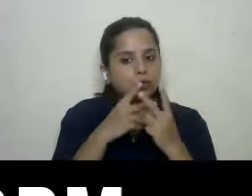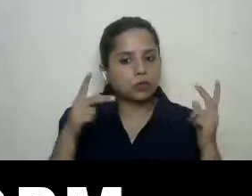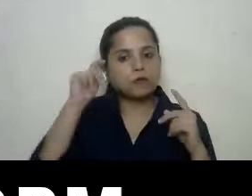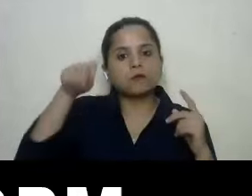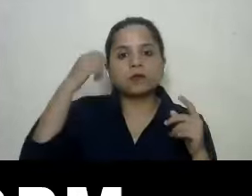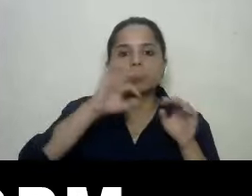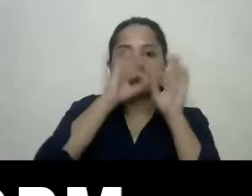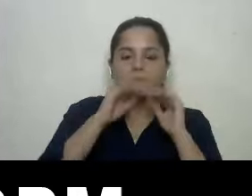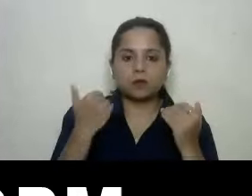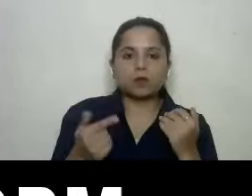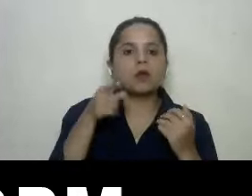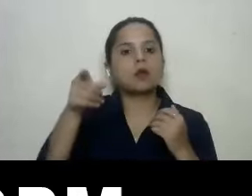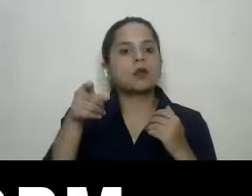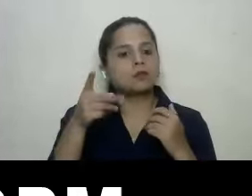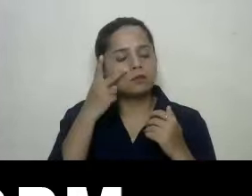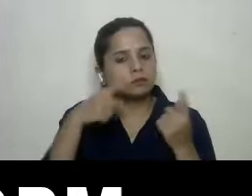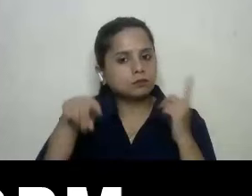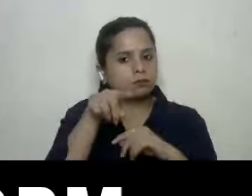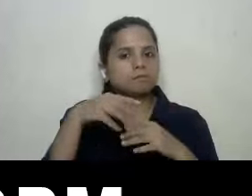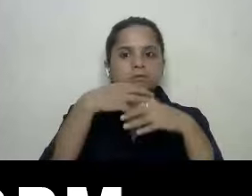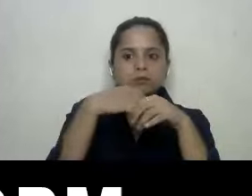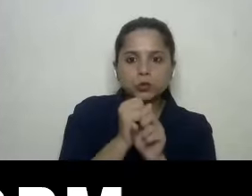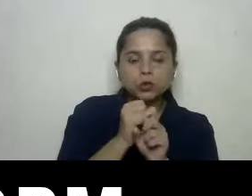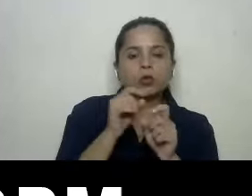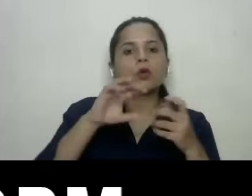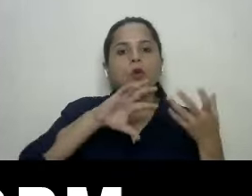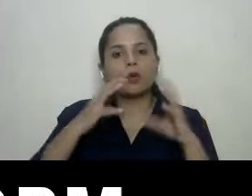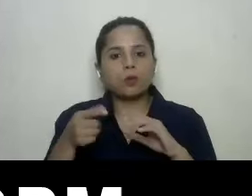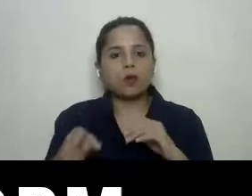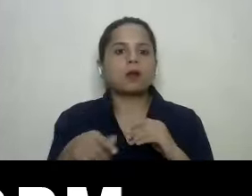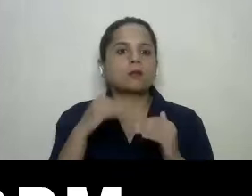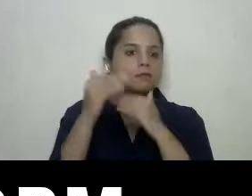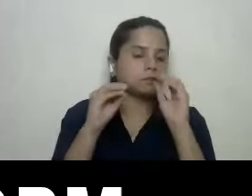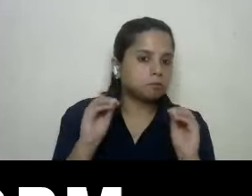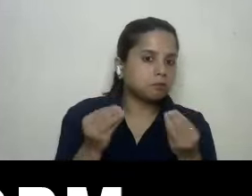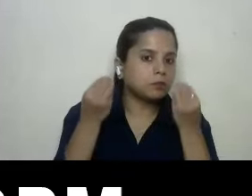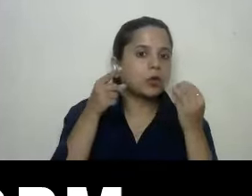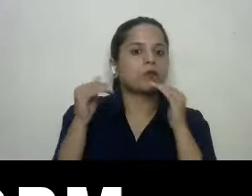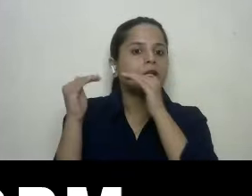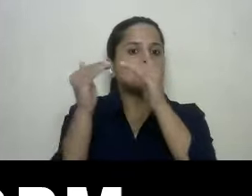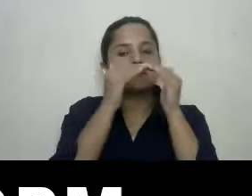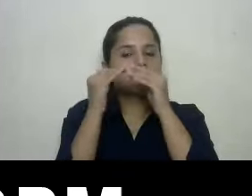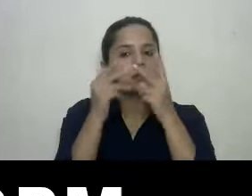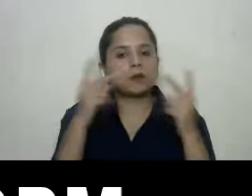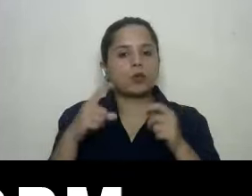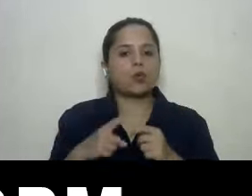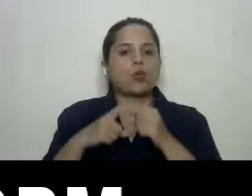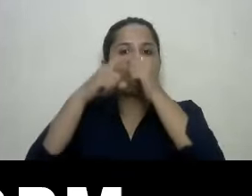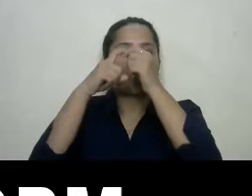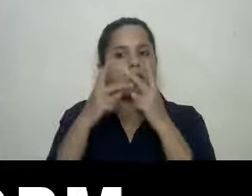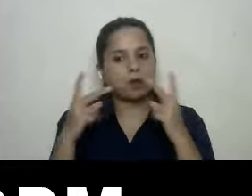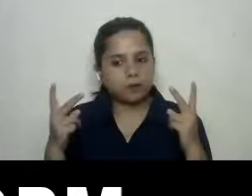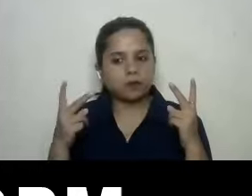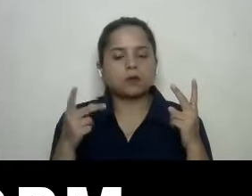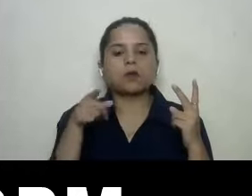are meticulously crafted and produced to enhance the standard of the quality.